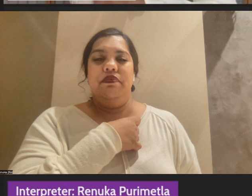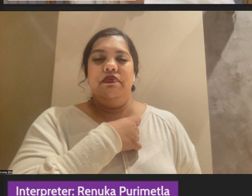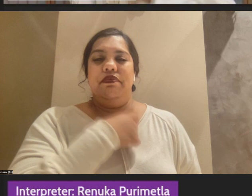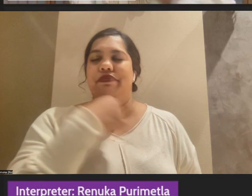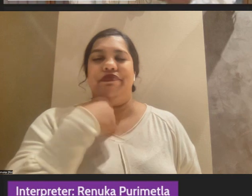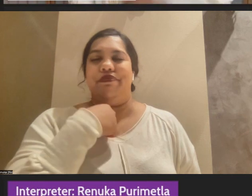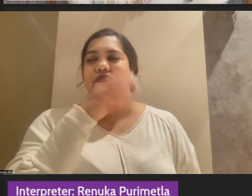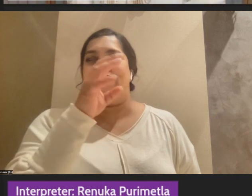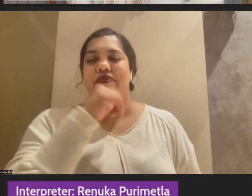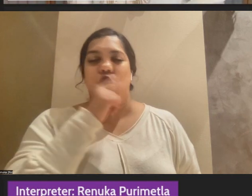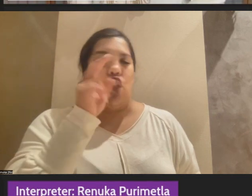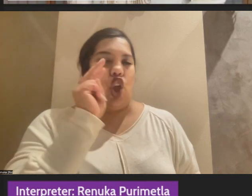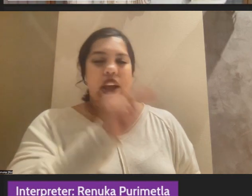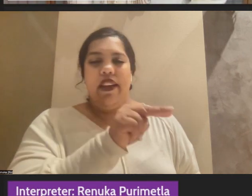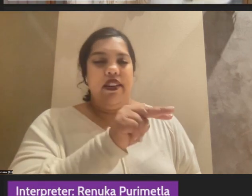it.